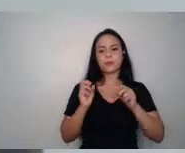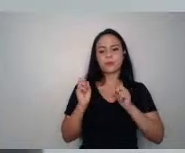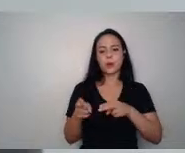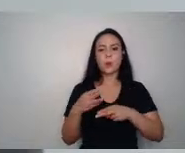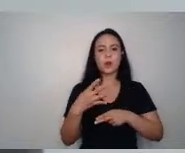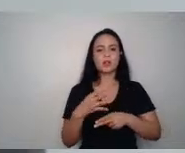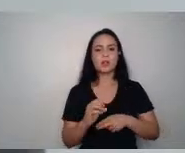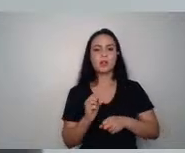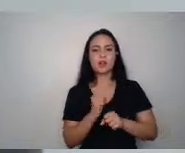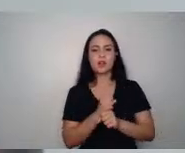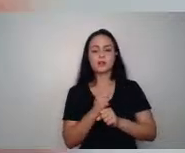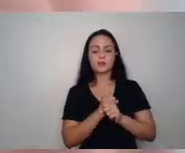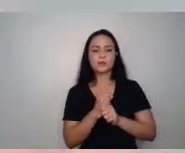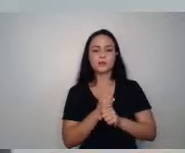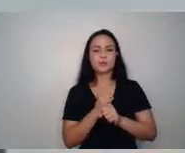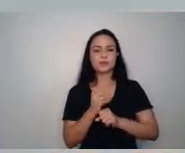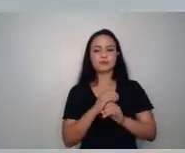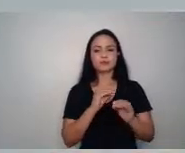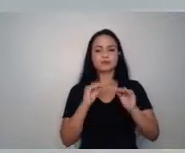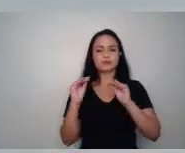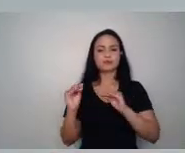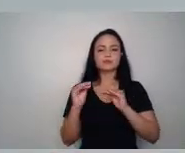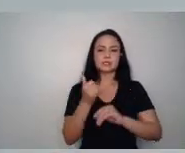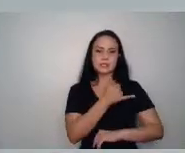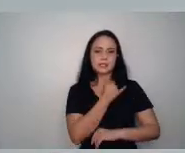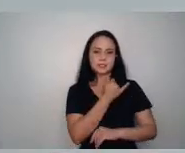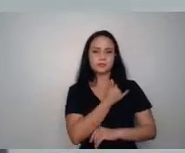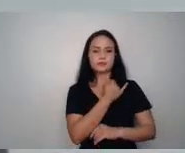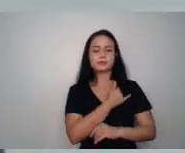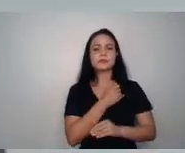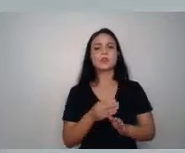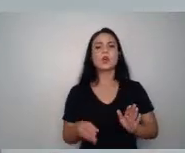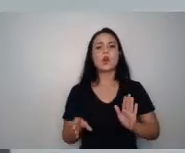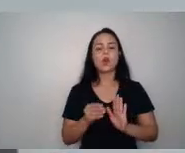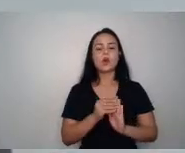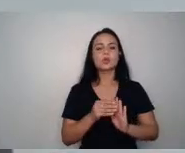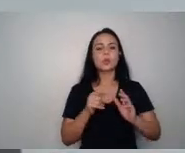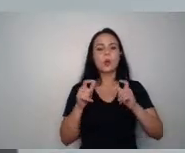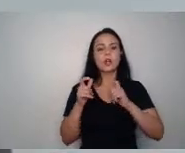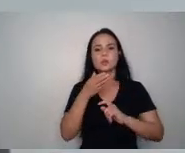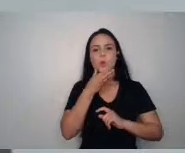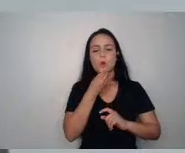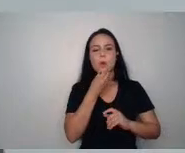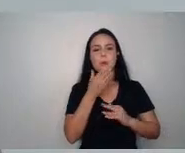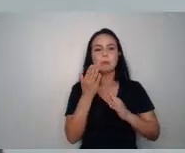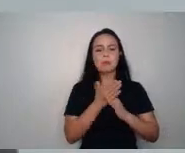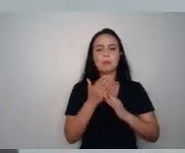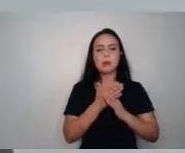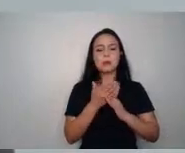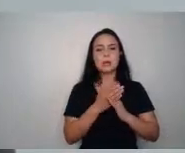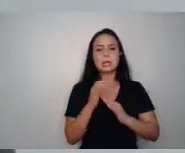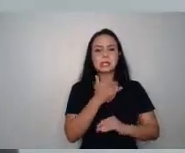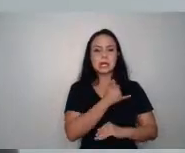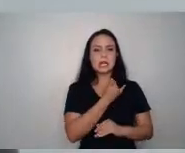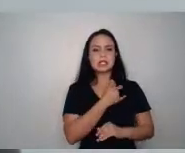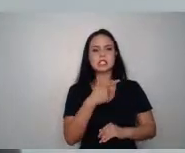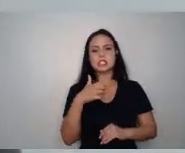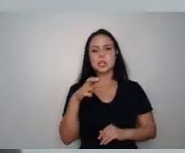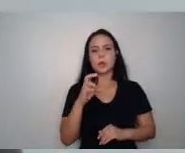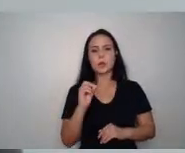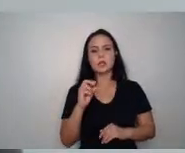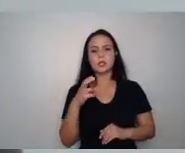their labor contract, the Brazilian labor contract, signed. So if you think about a person that is